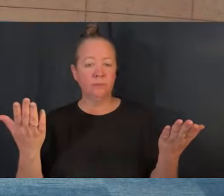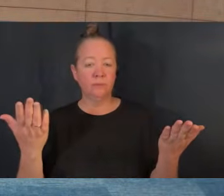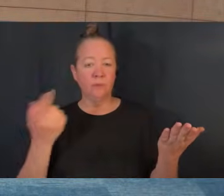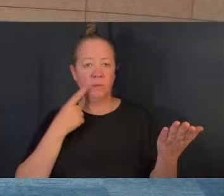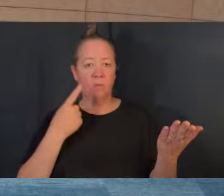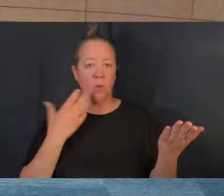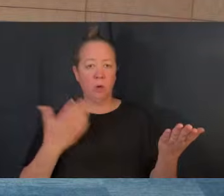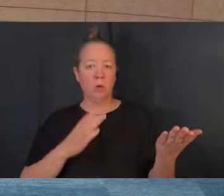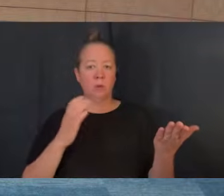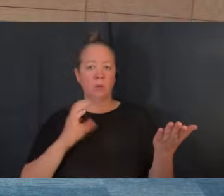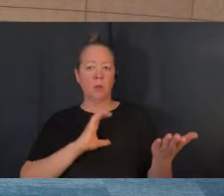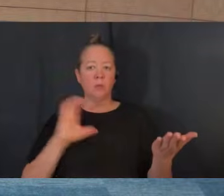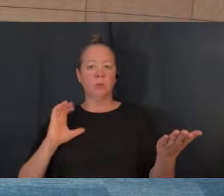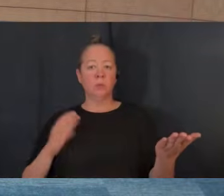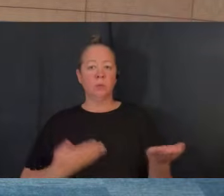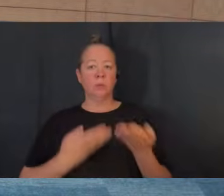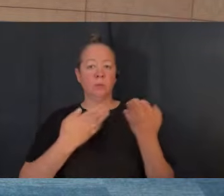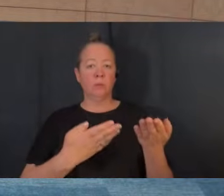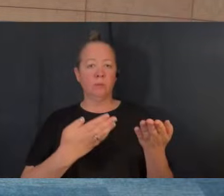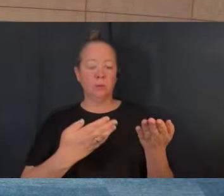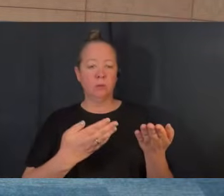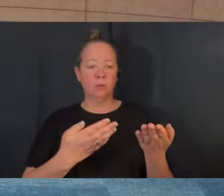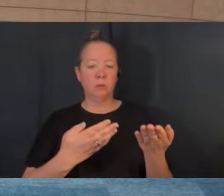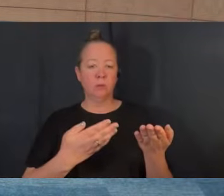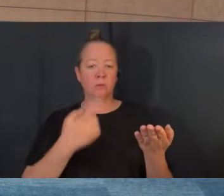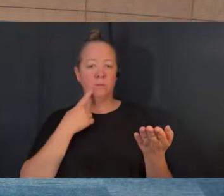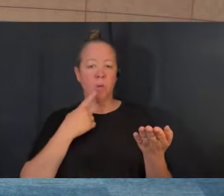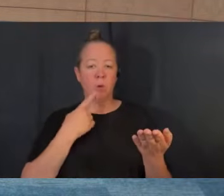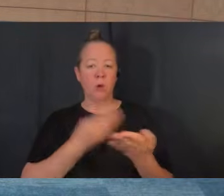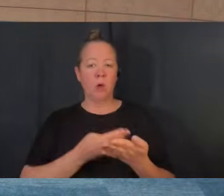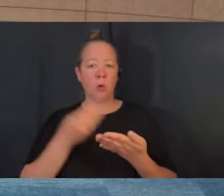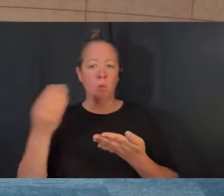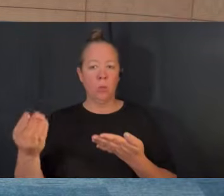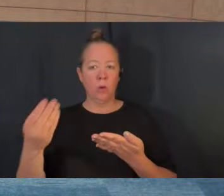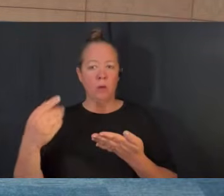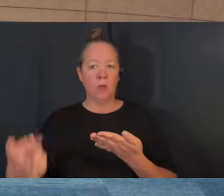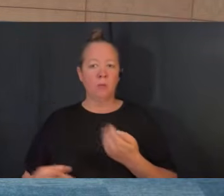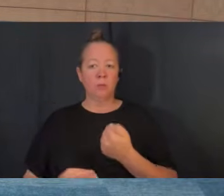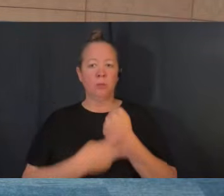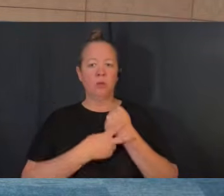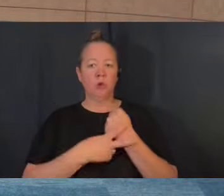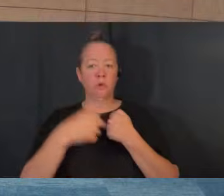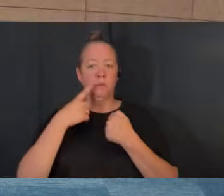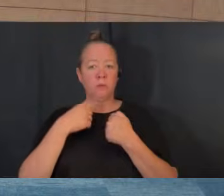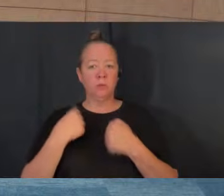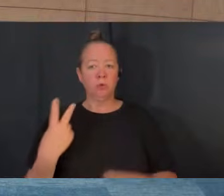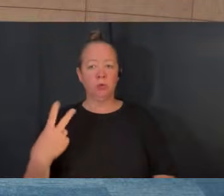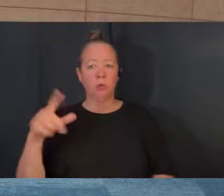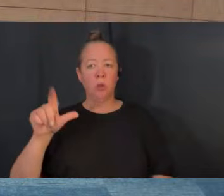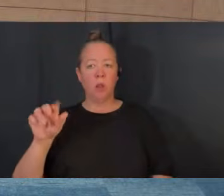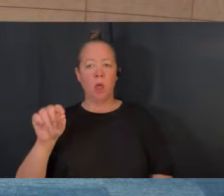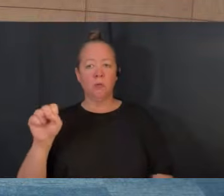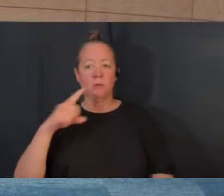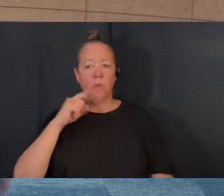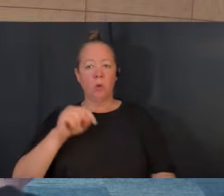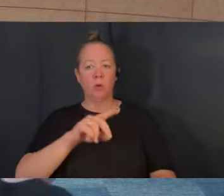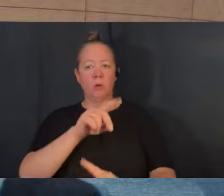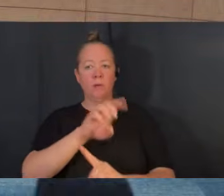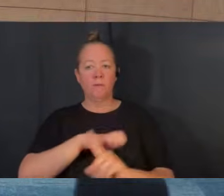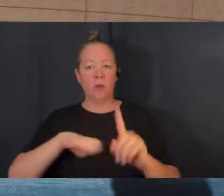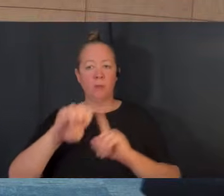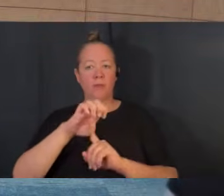proposal and intention to acquire and preserve these 2 lots for environmental